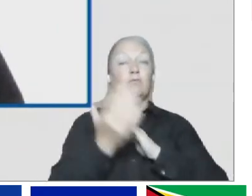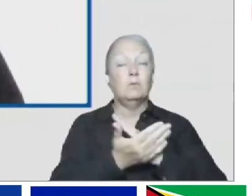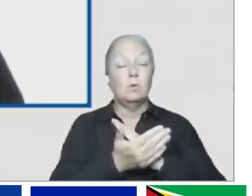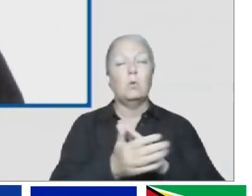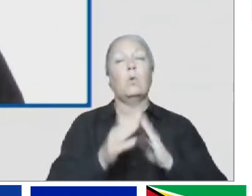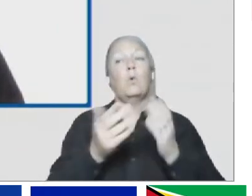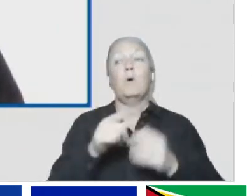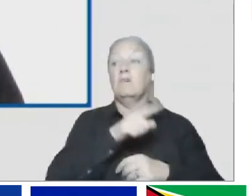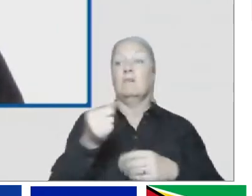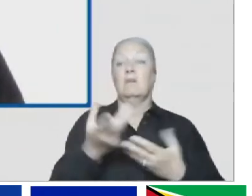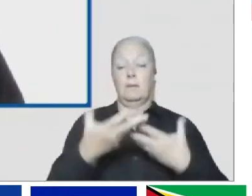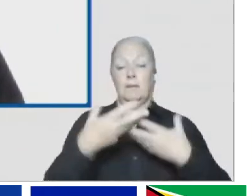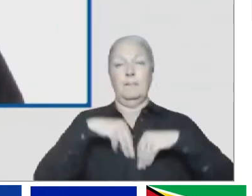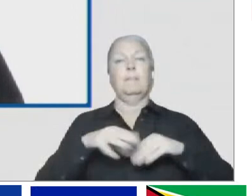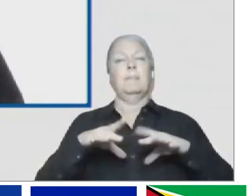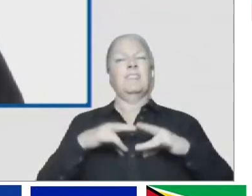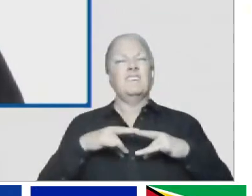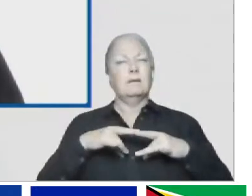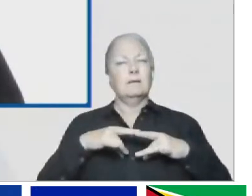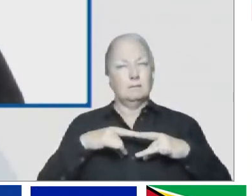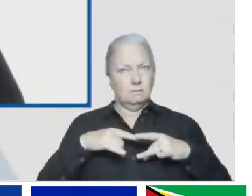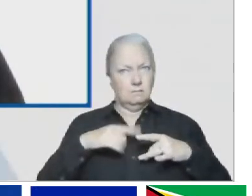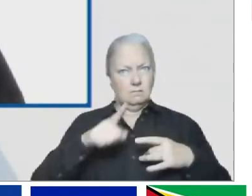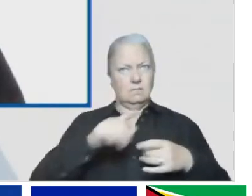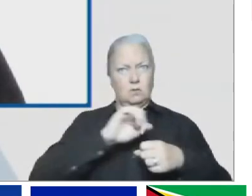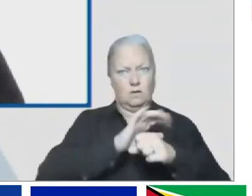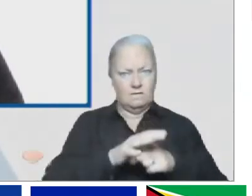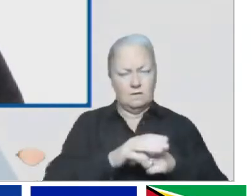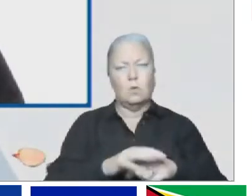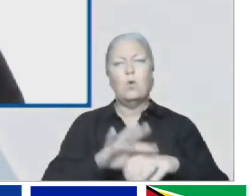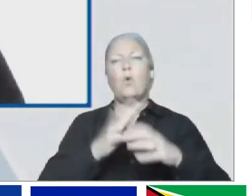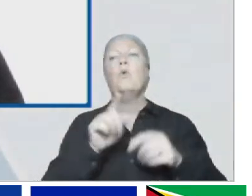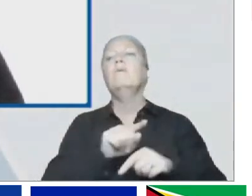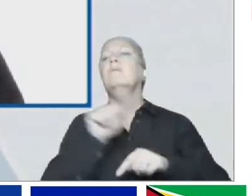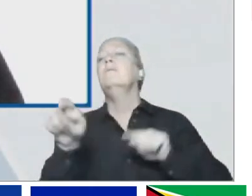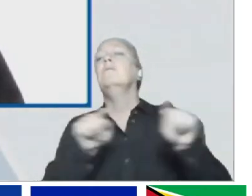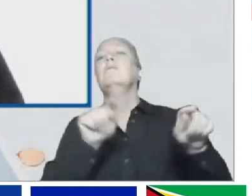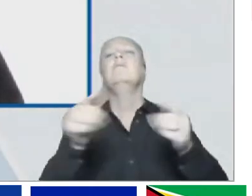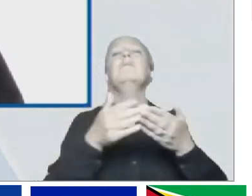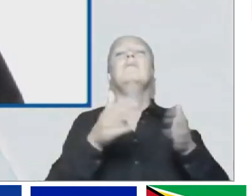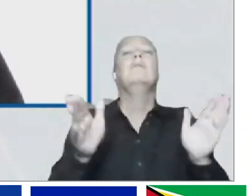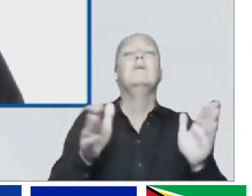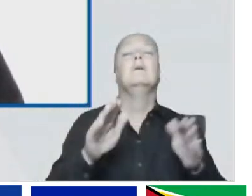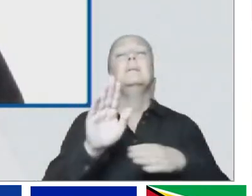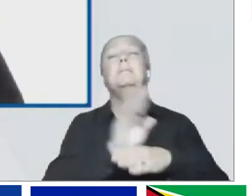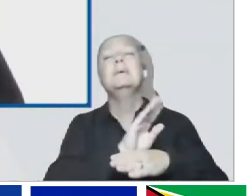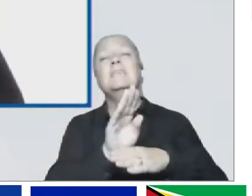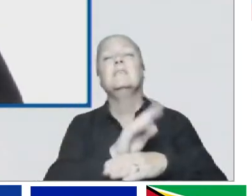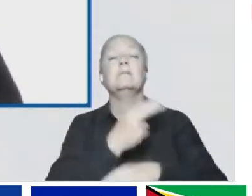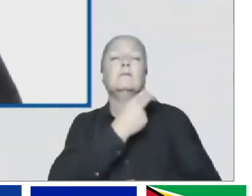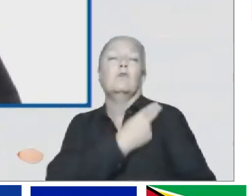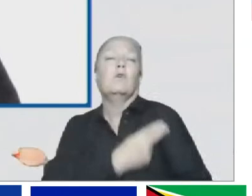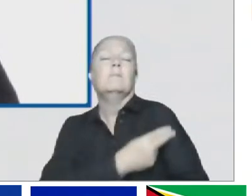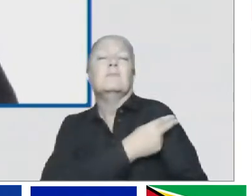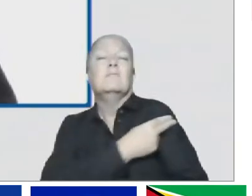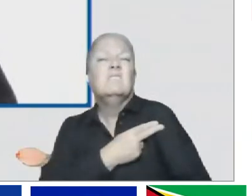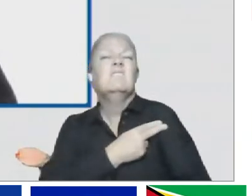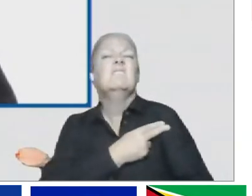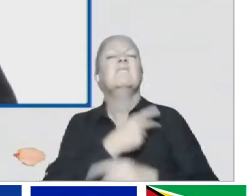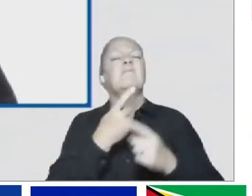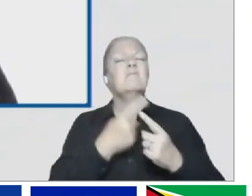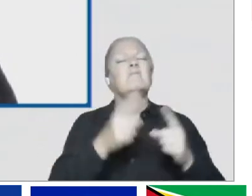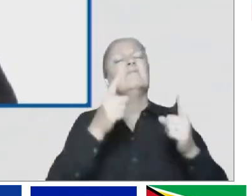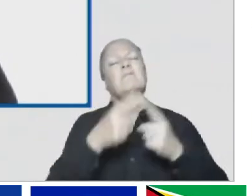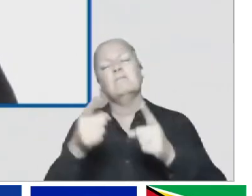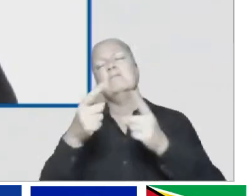for all persons in public spaces, business, hospitals, infirmaries, etc. It also facilitated the strengthening